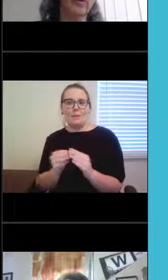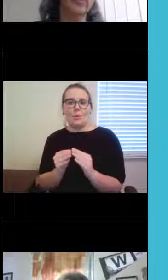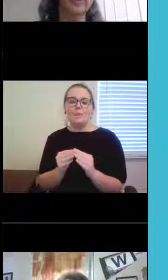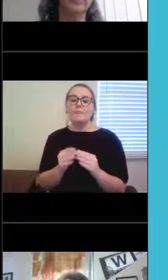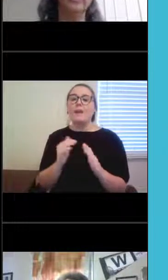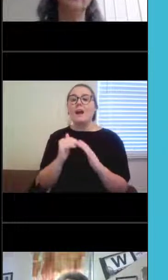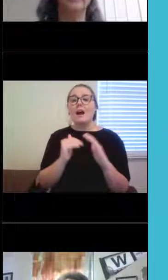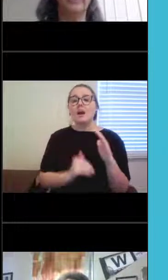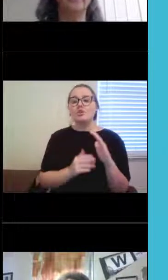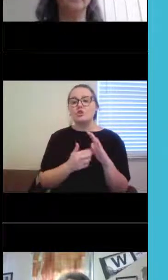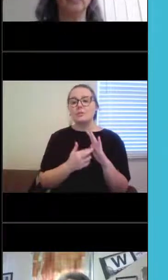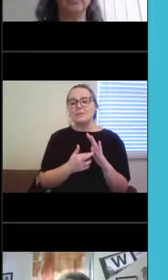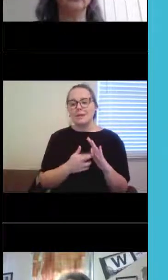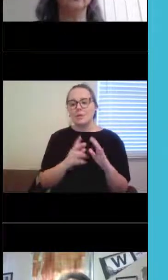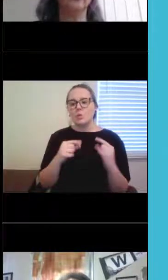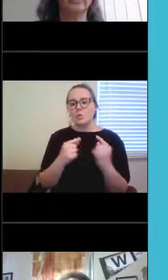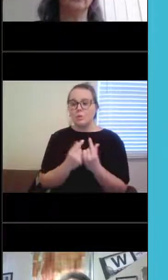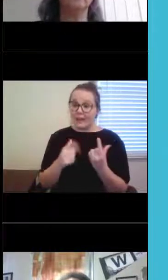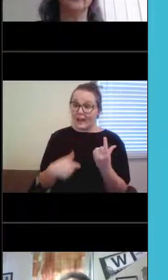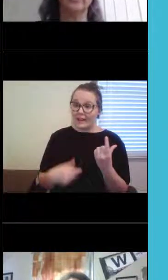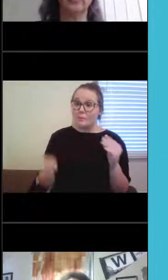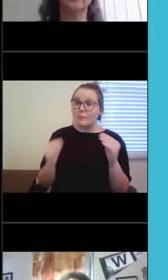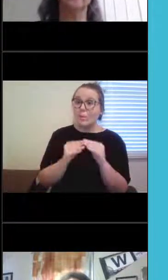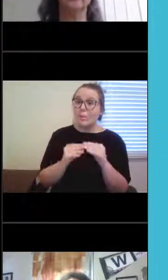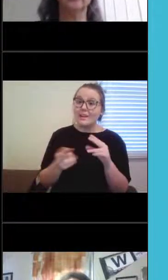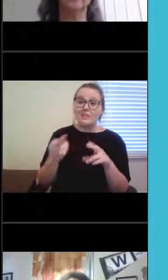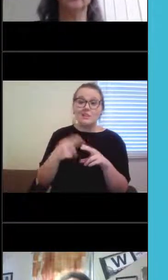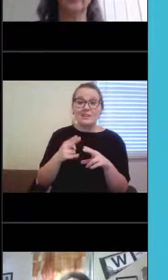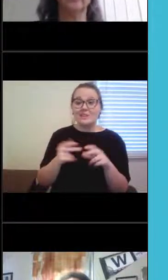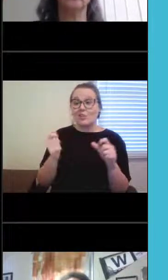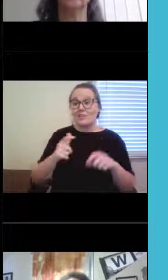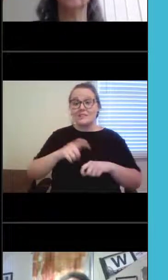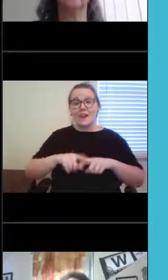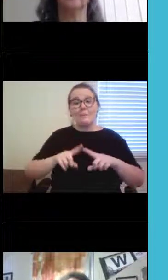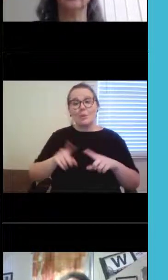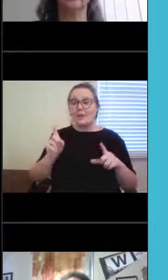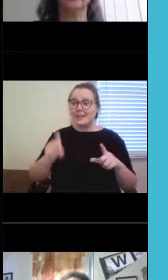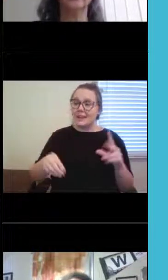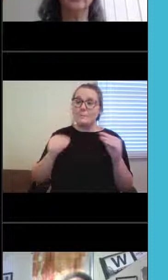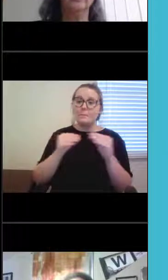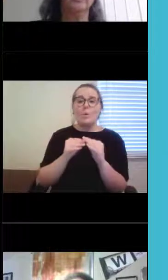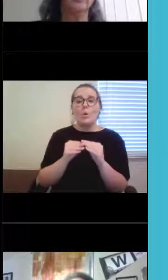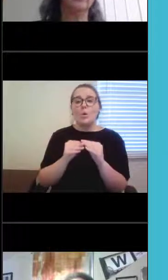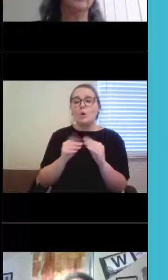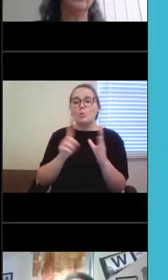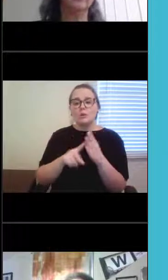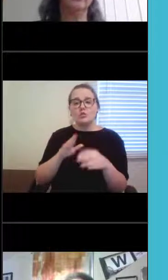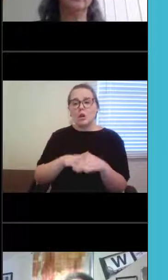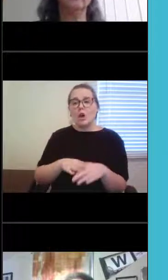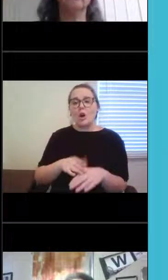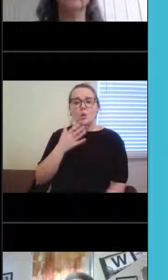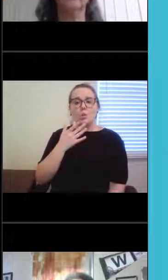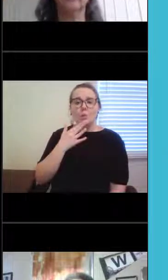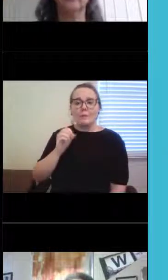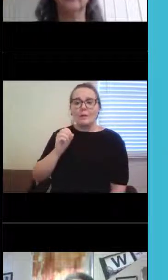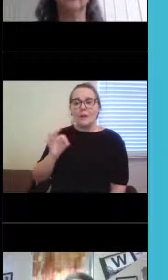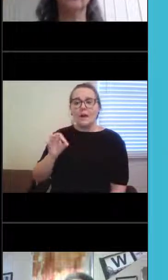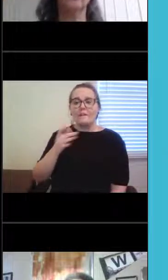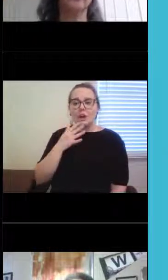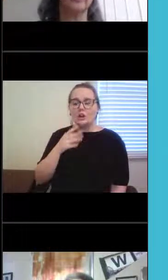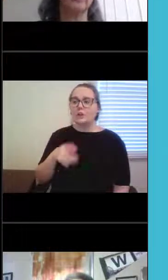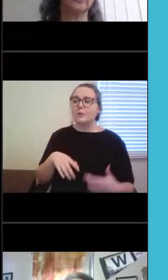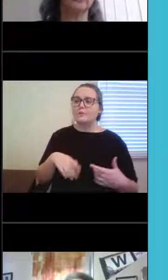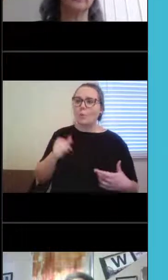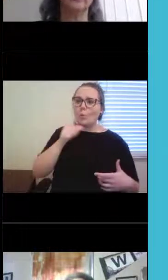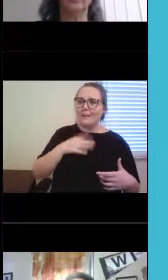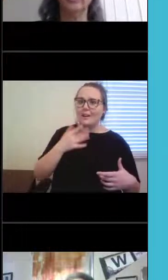Underrepresented groups, right? We have more increasing all the time, but we still need more research on women of color, on immigrant survivors, on